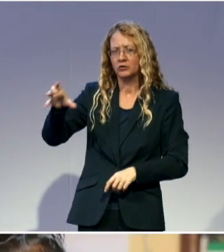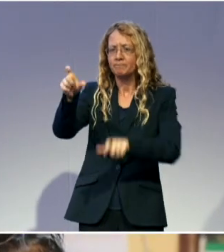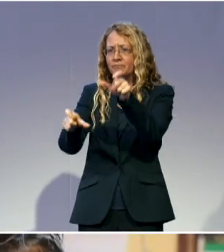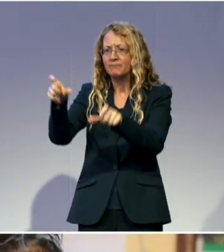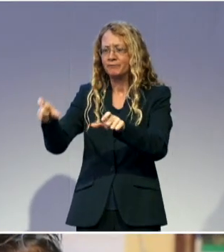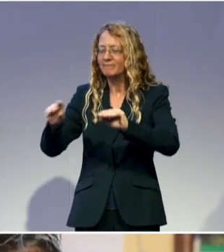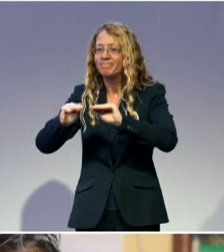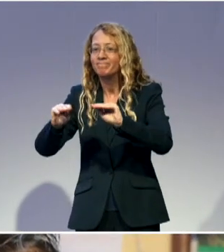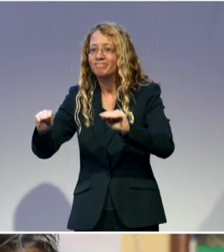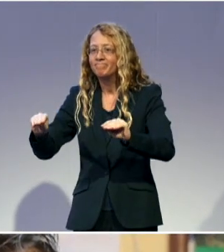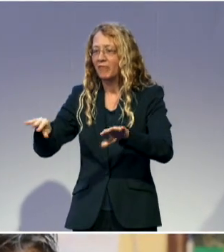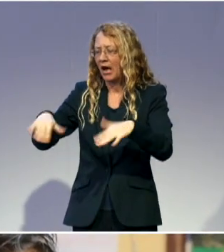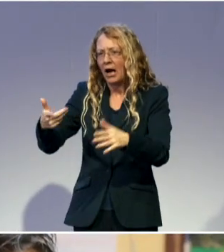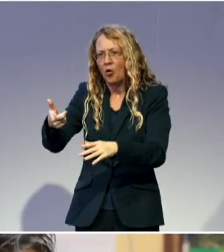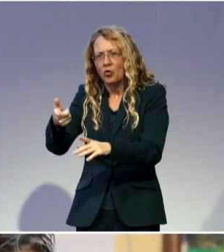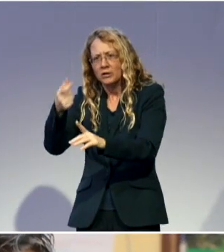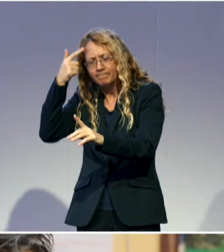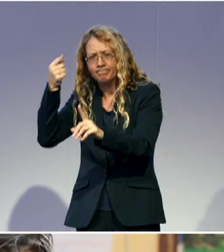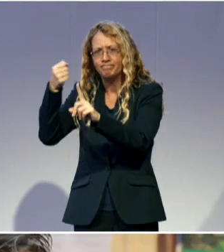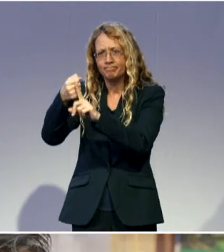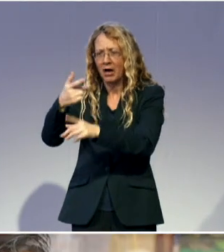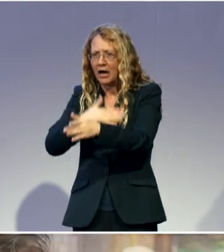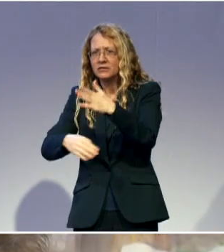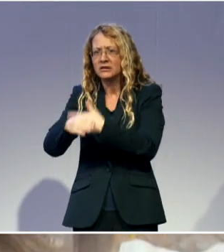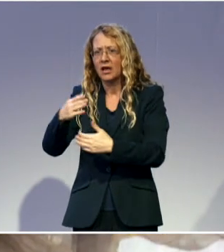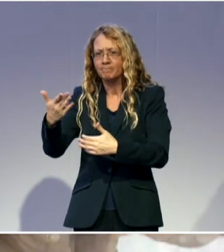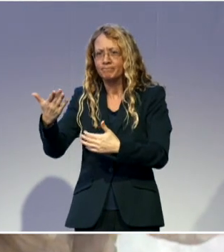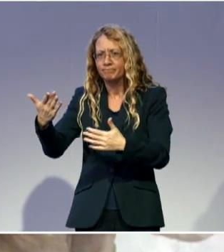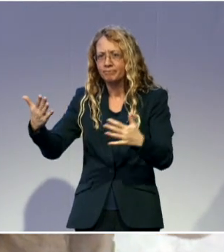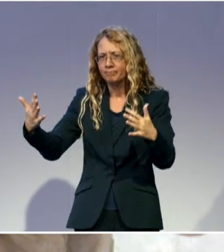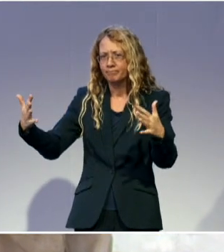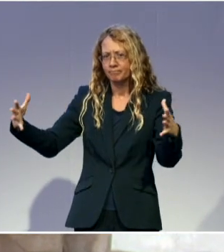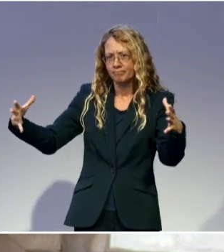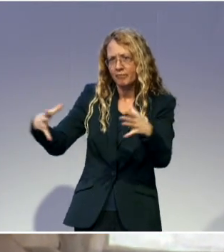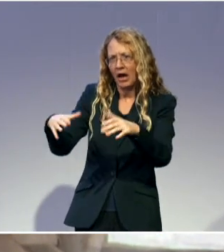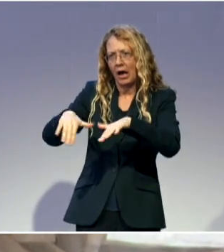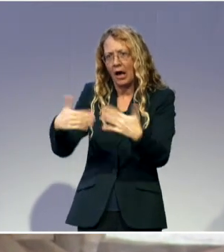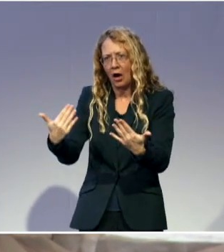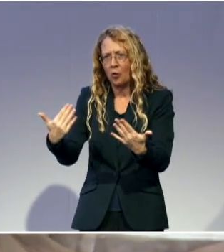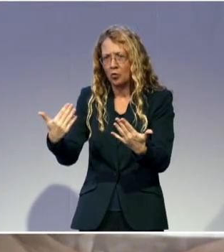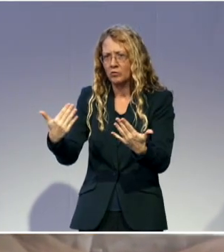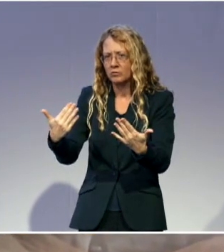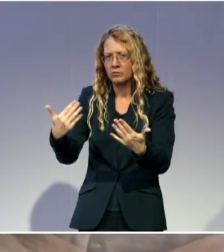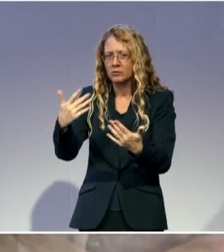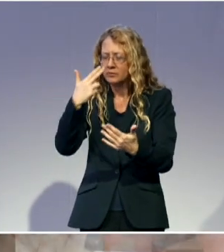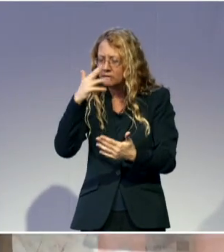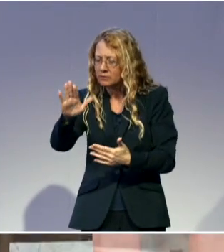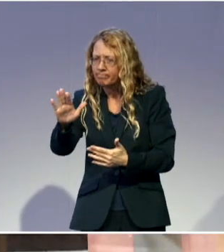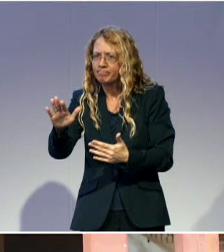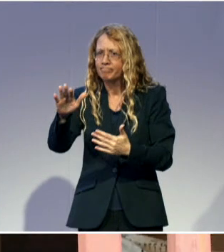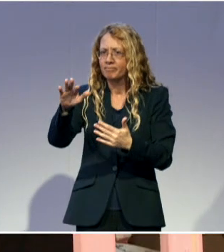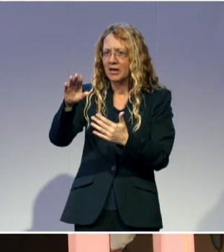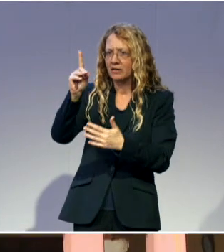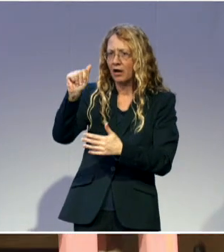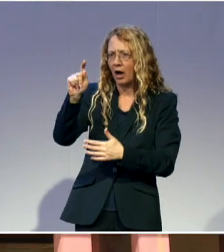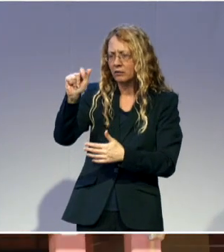facilitation, then collect data from persons with disabilities before representing them in commune and district